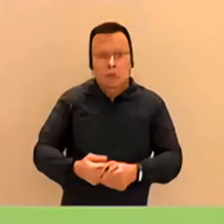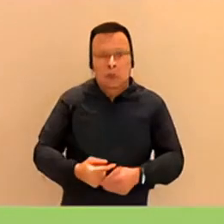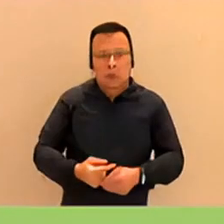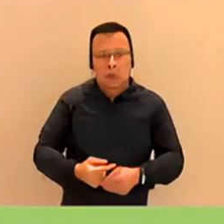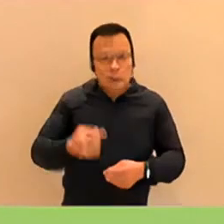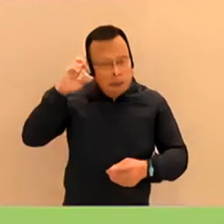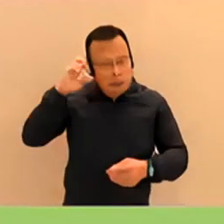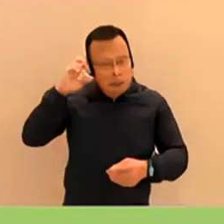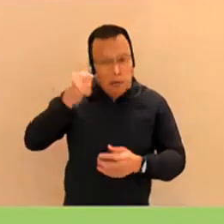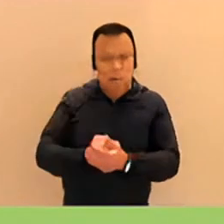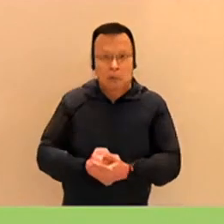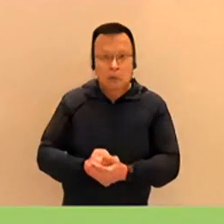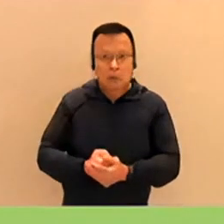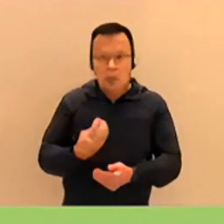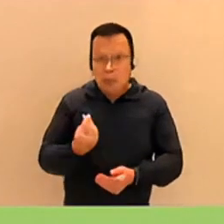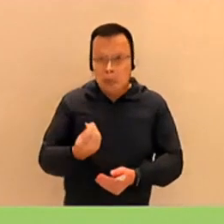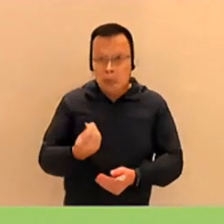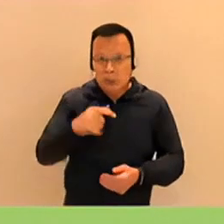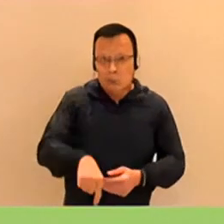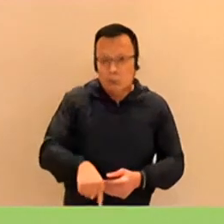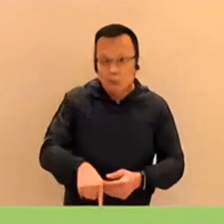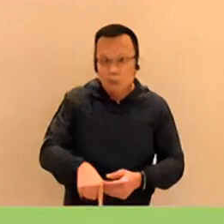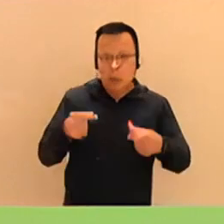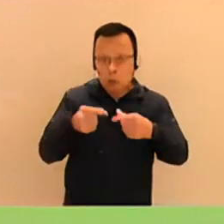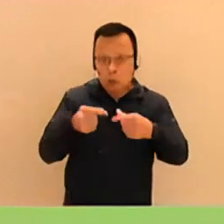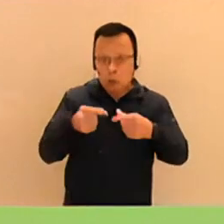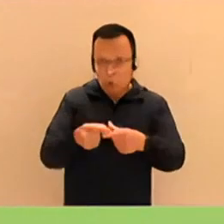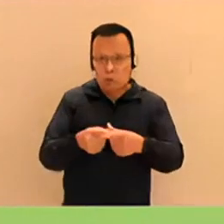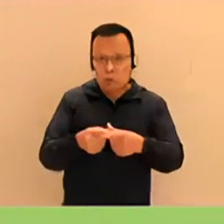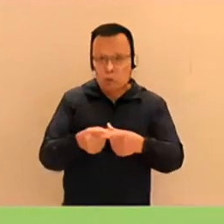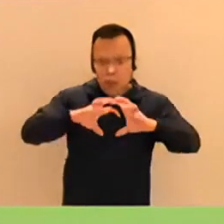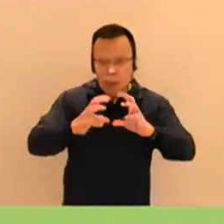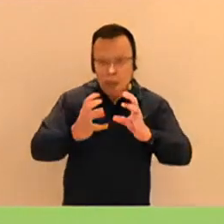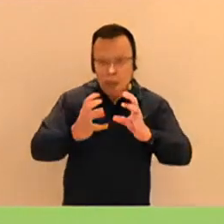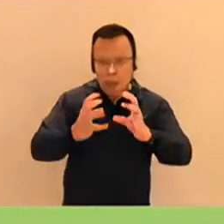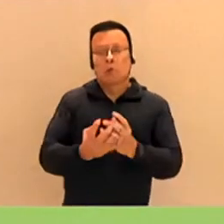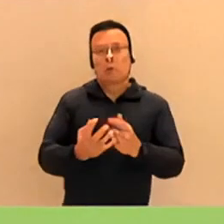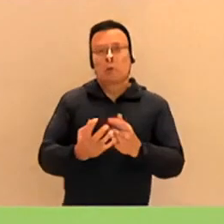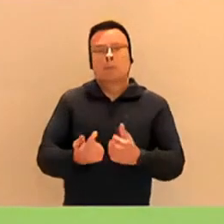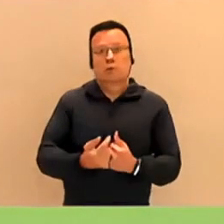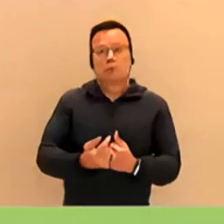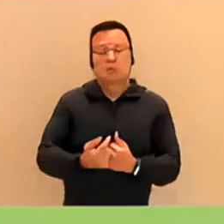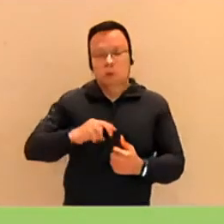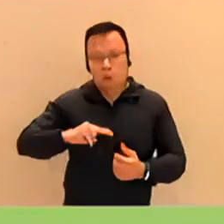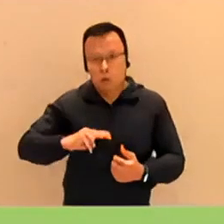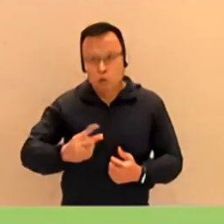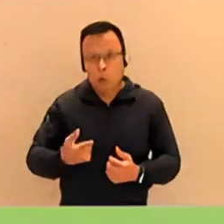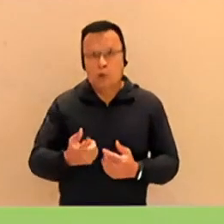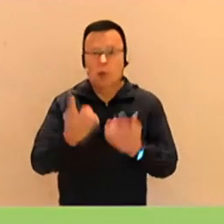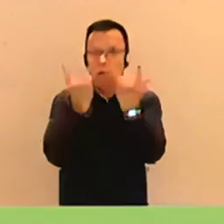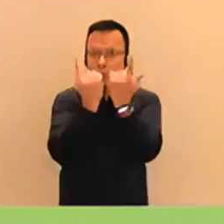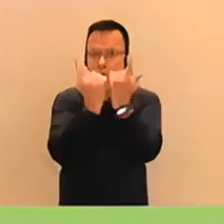park system with a view to enhancing the environmental capacity of the Loving Metropolis.